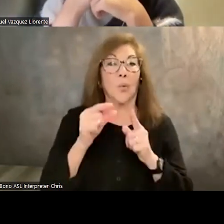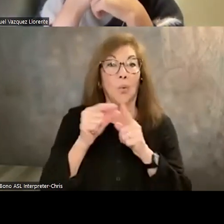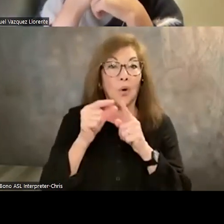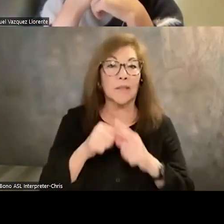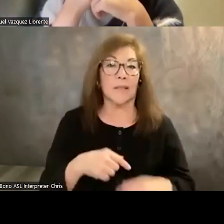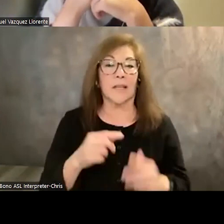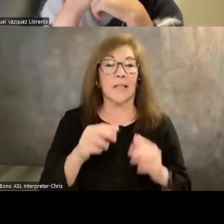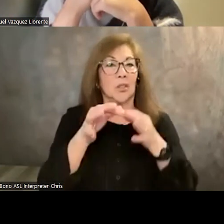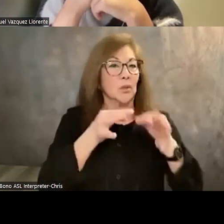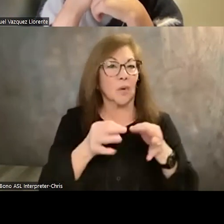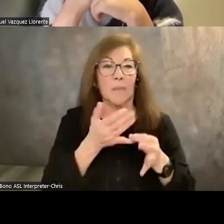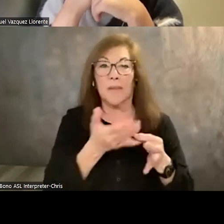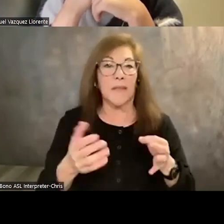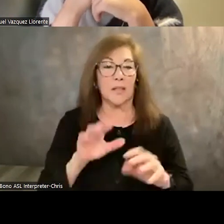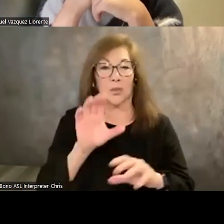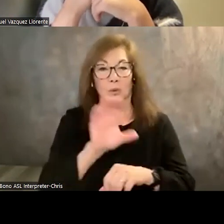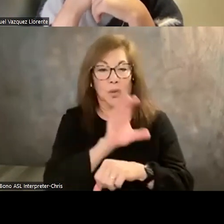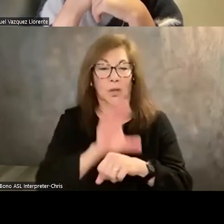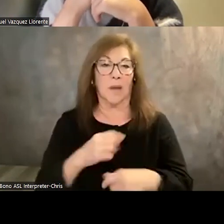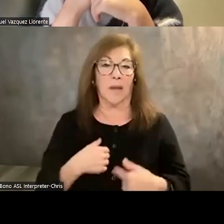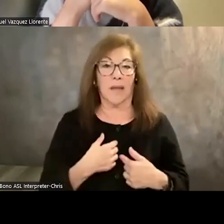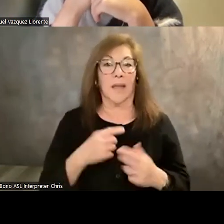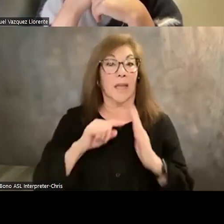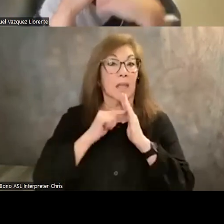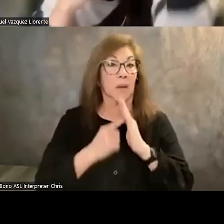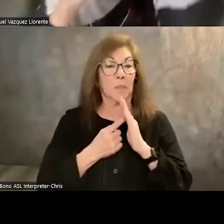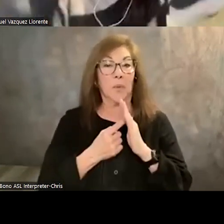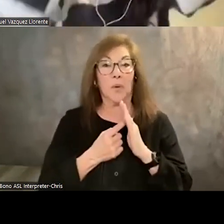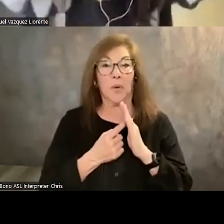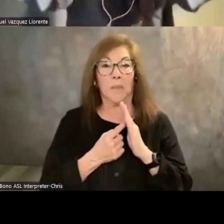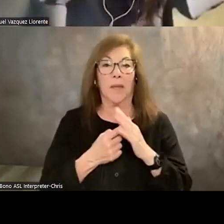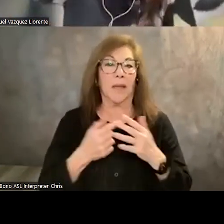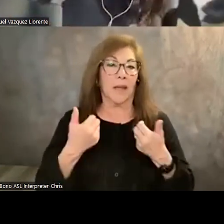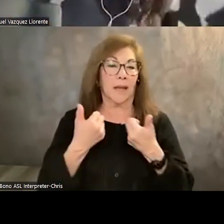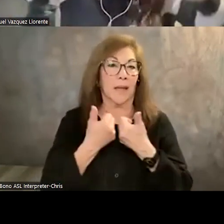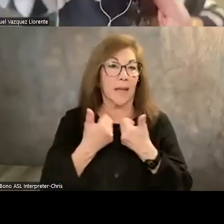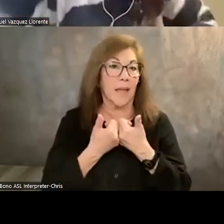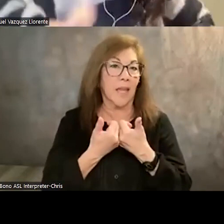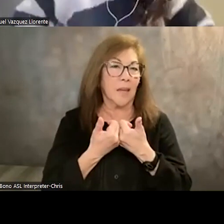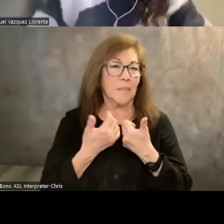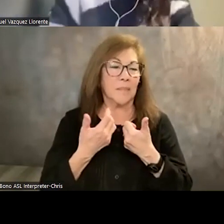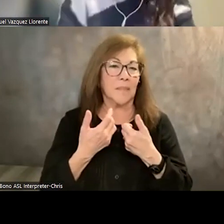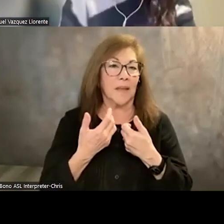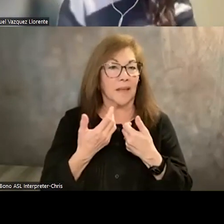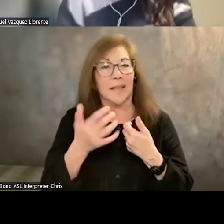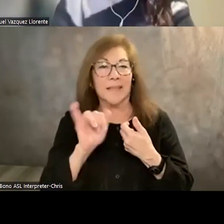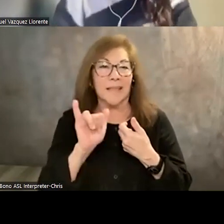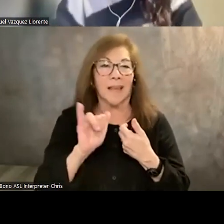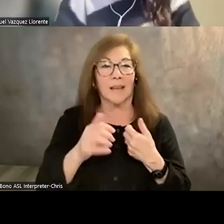start describing things to the computer. And in the beginning it was like a game, still like kind of a game for